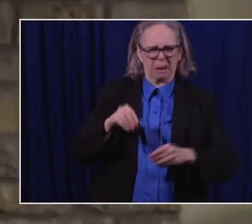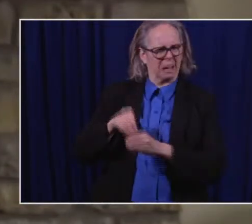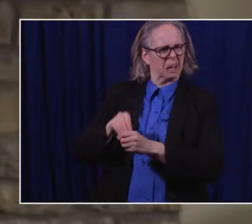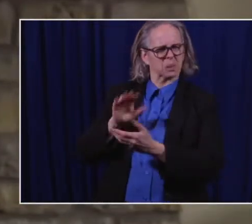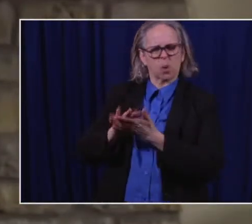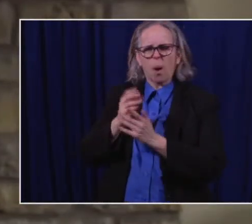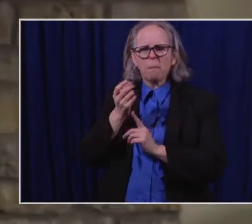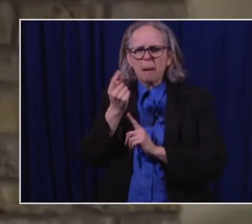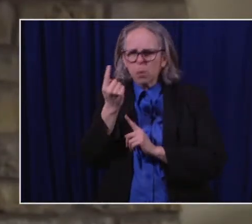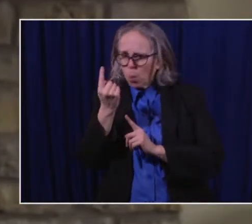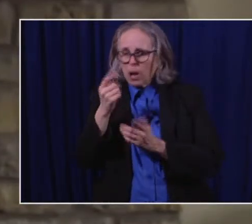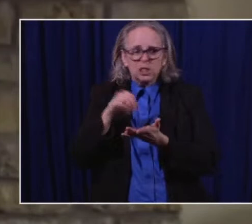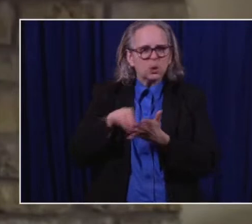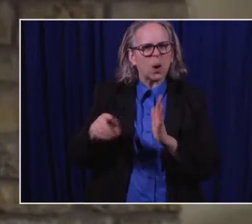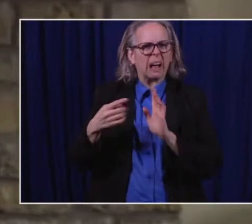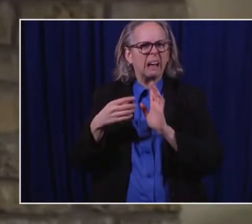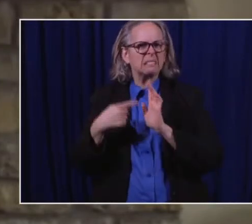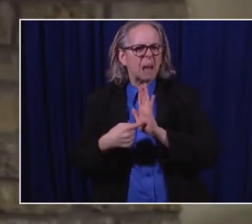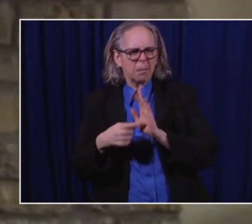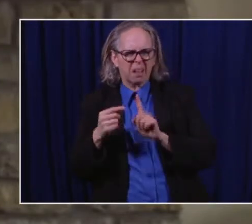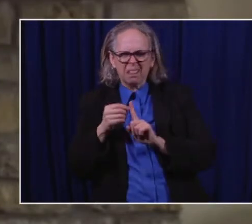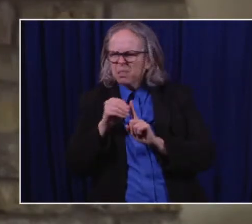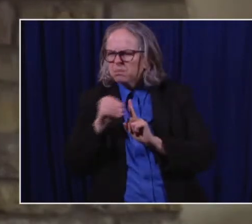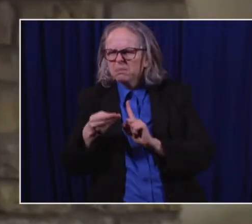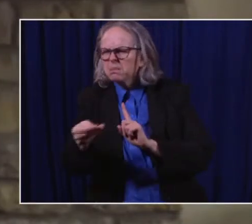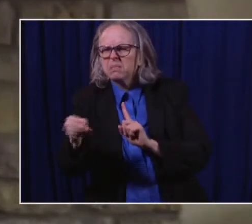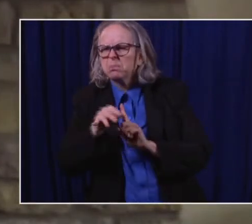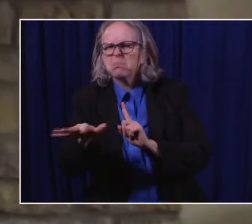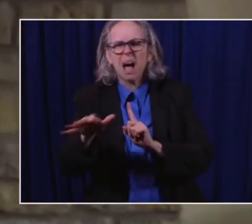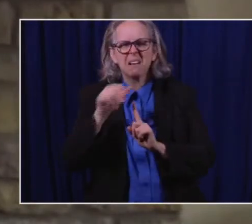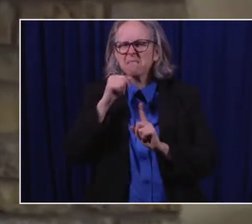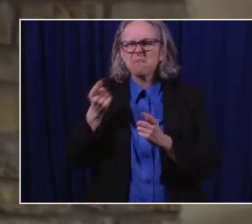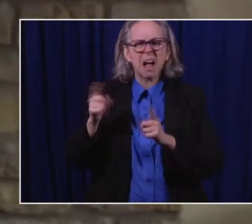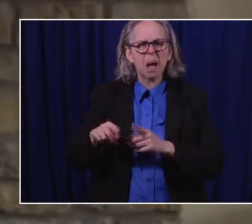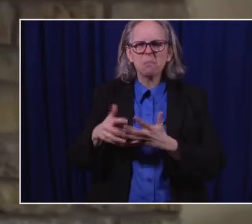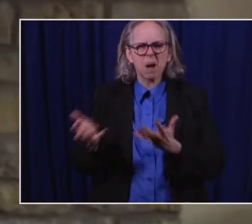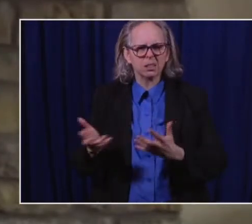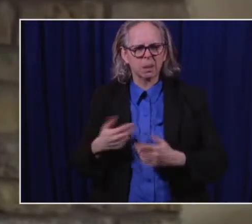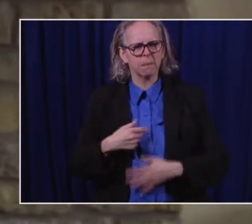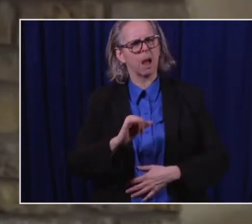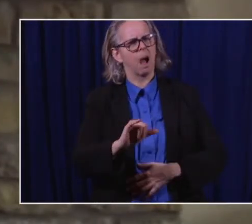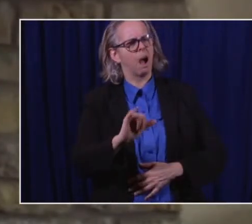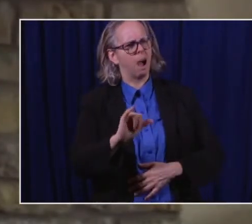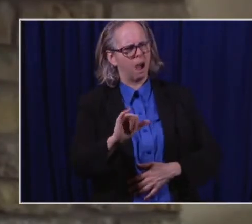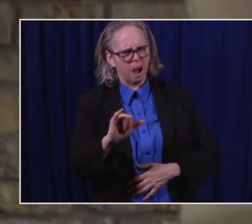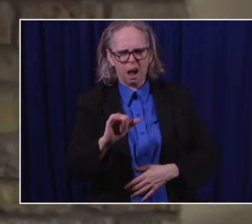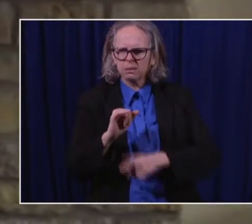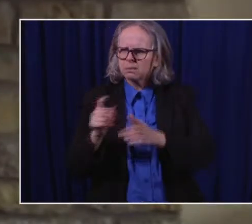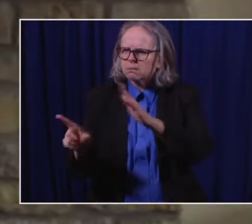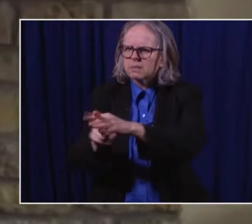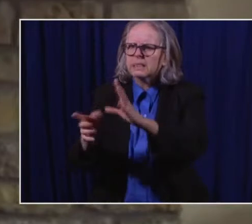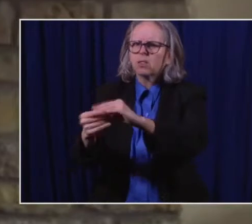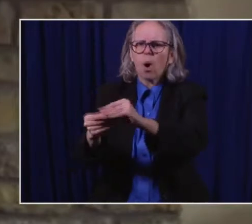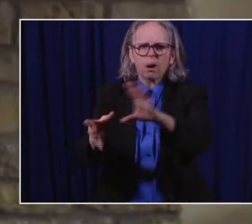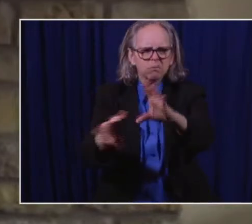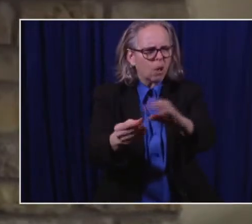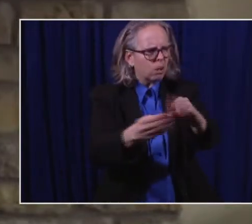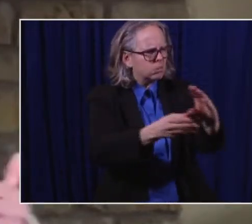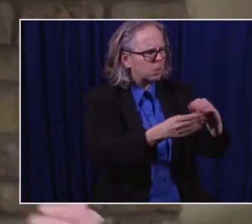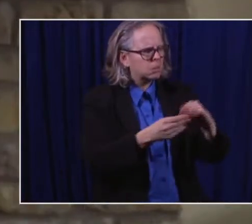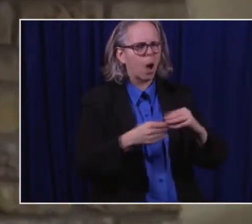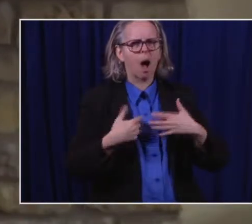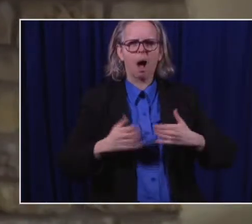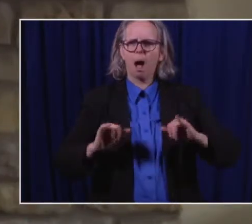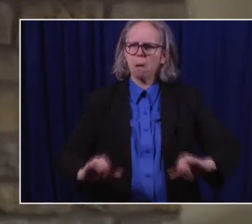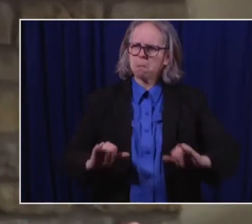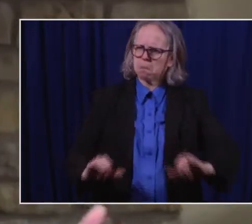COVID and nobody got it in that classroom. They quarantined, but nobody ended up getting it. So then as